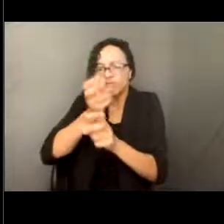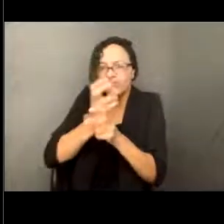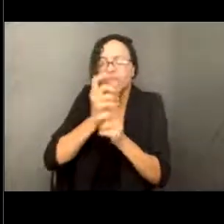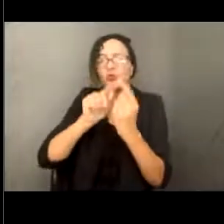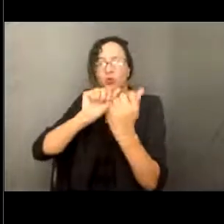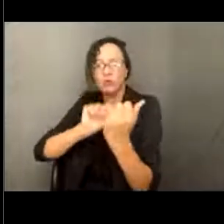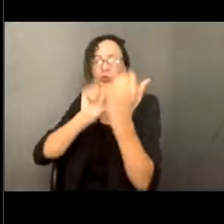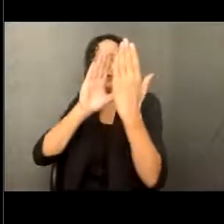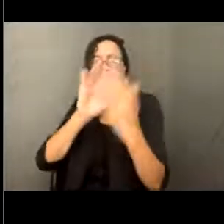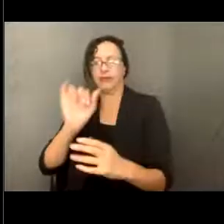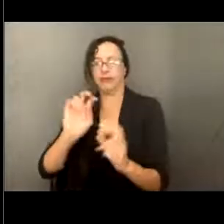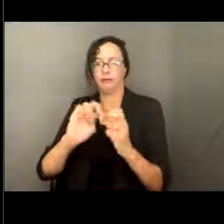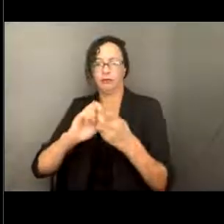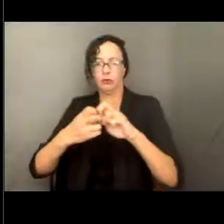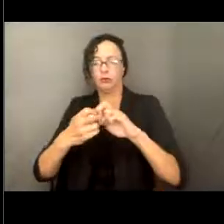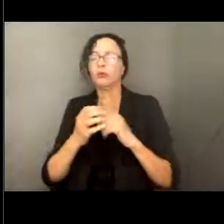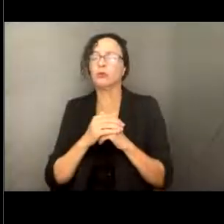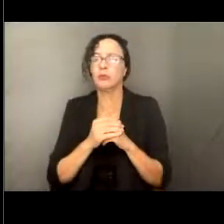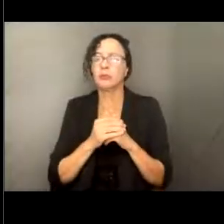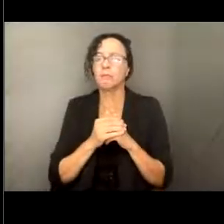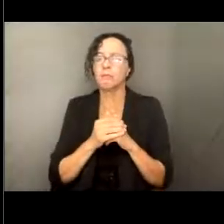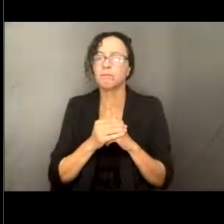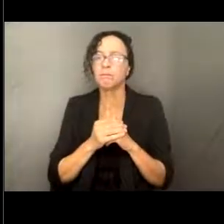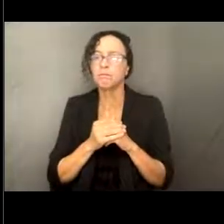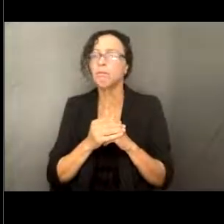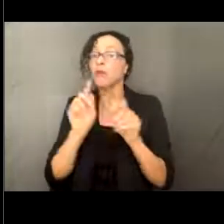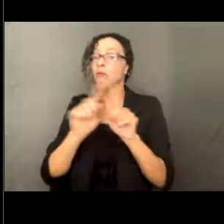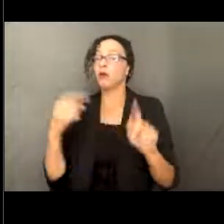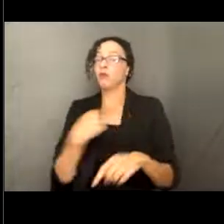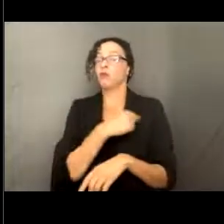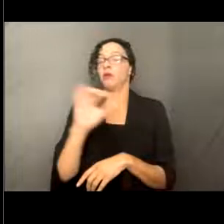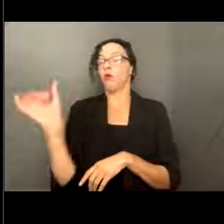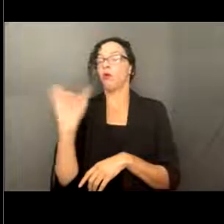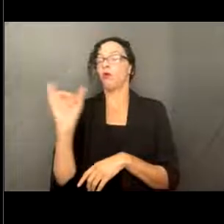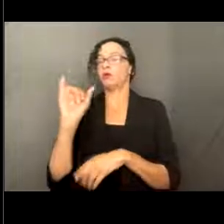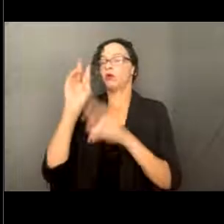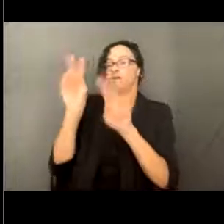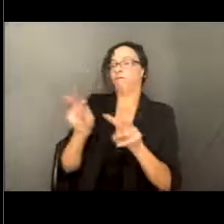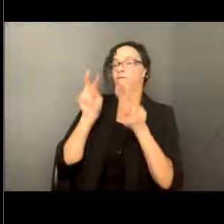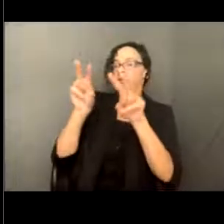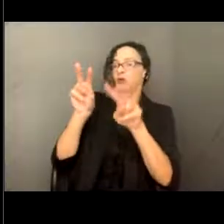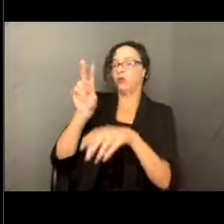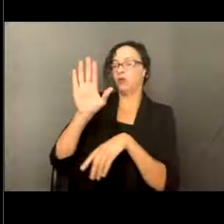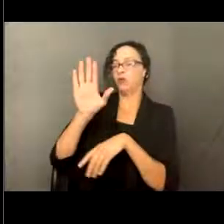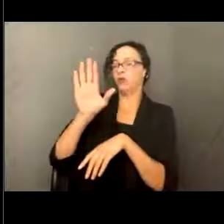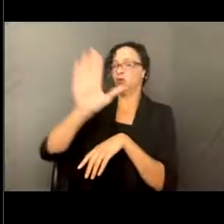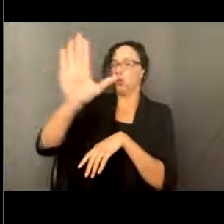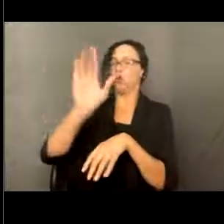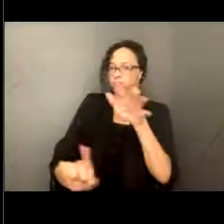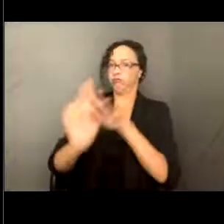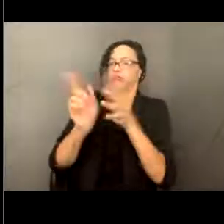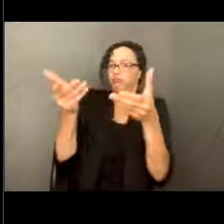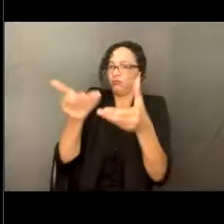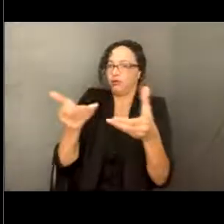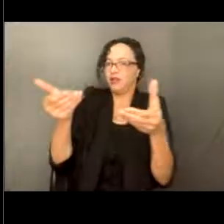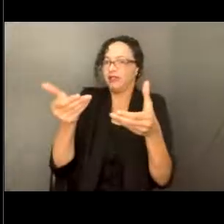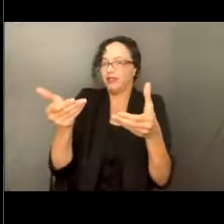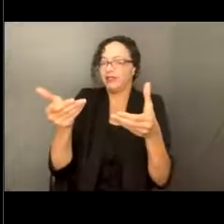But we also view your presence here with great anticipation and great